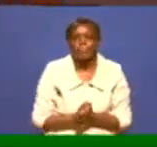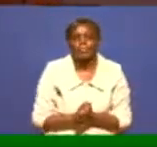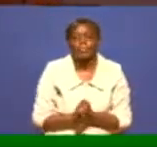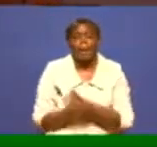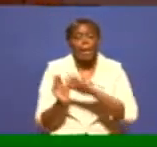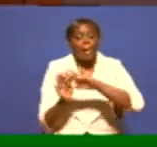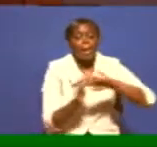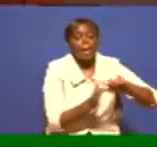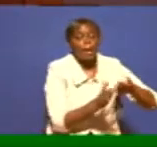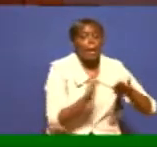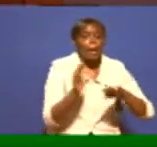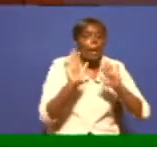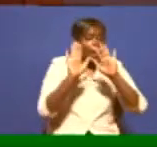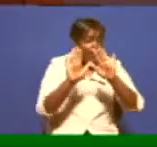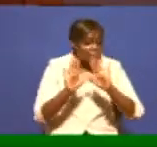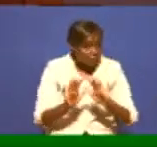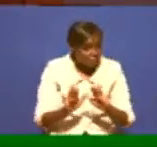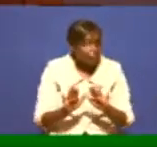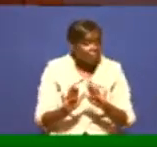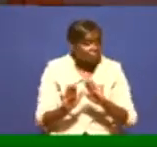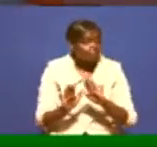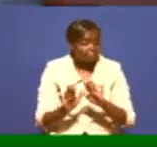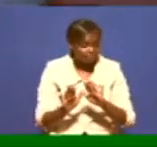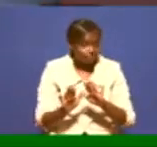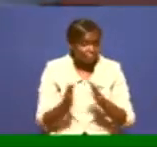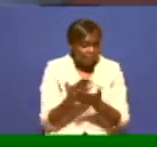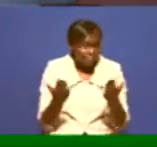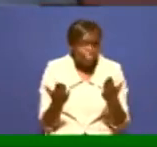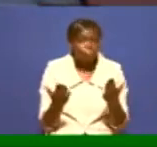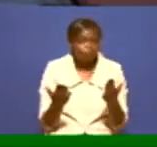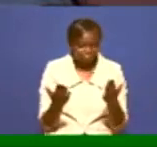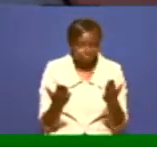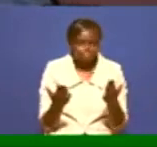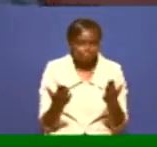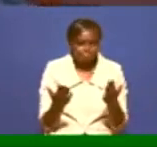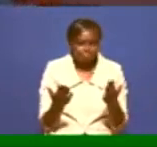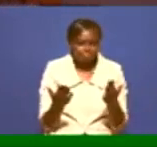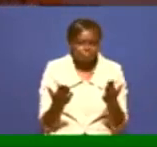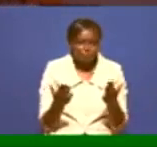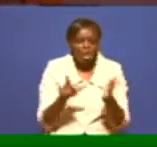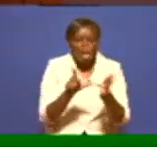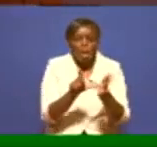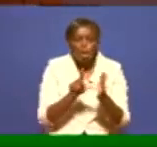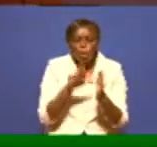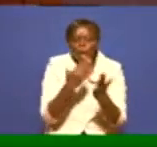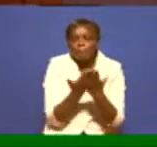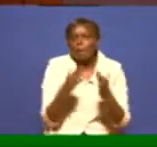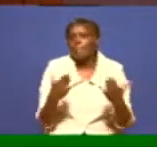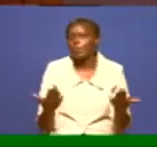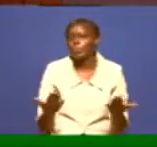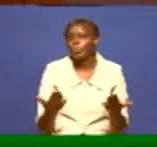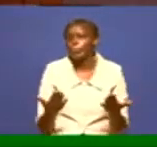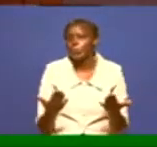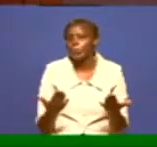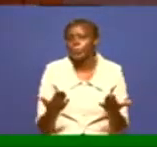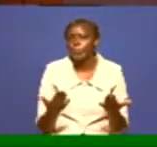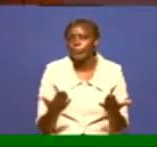think this authority will have to address, Honorable Speaker, is the issue of how the debt is applied. You know, Honorable